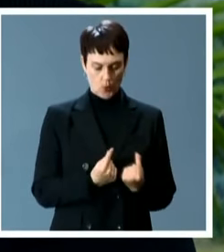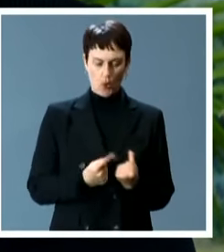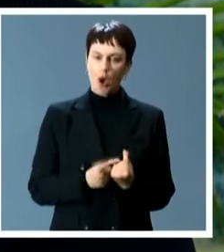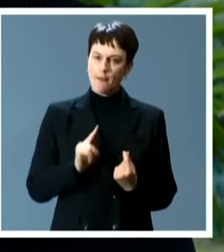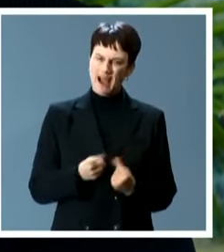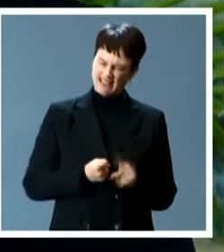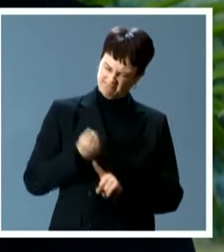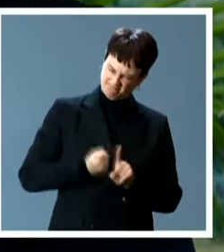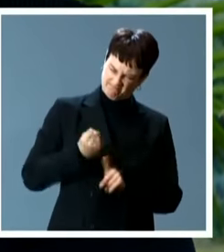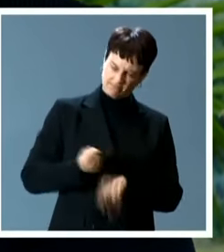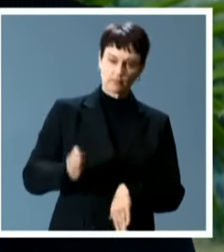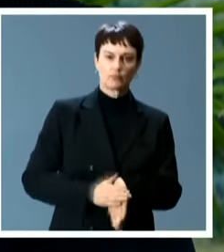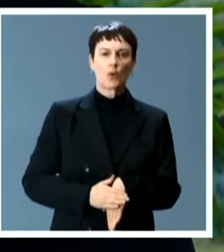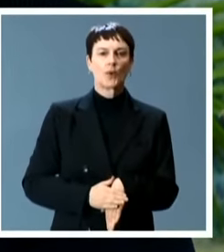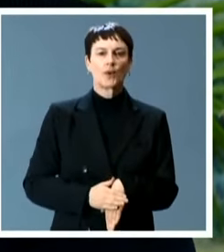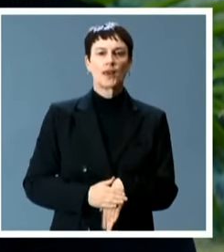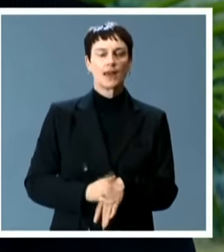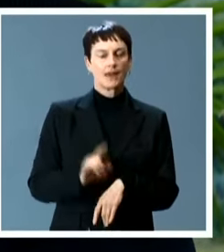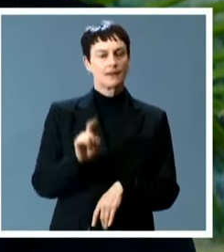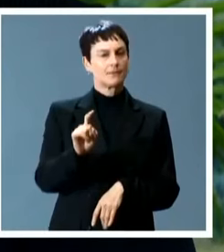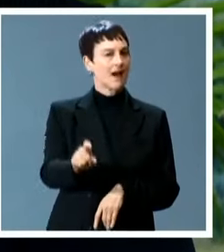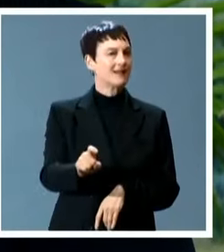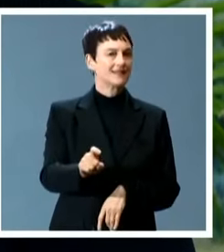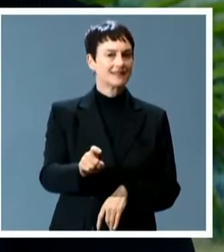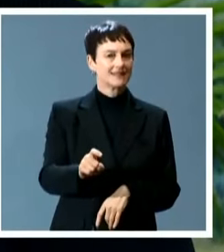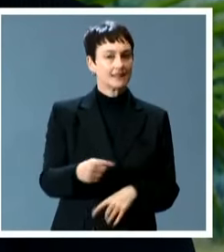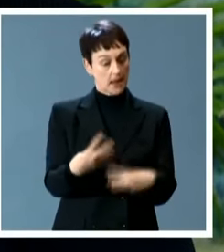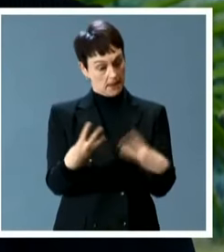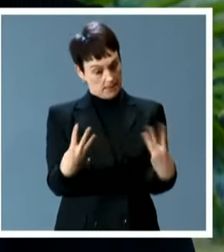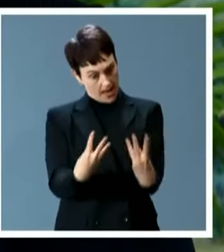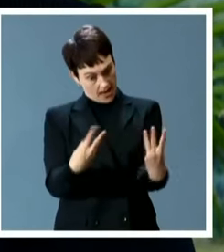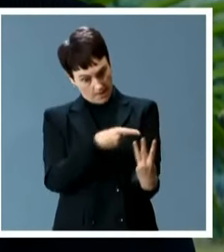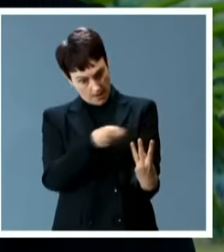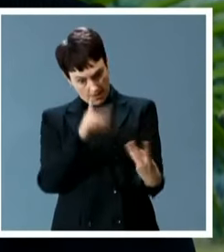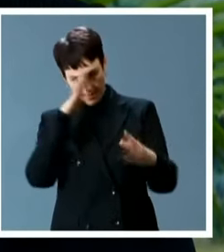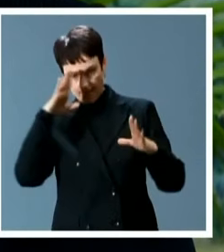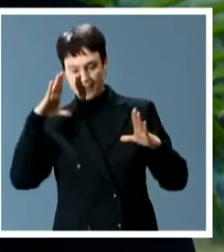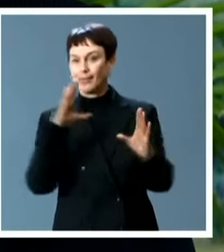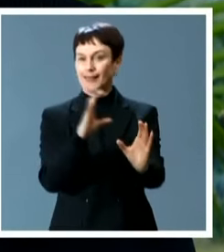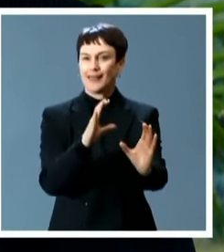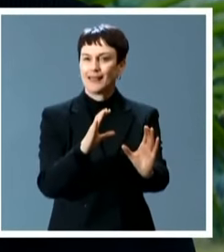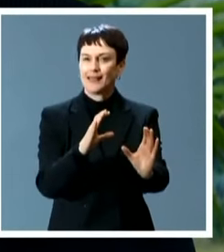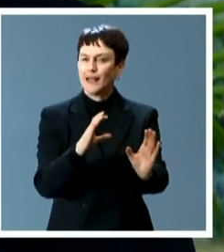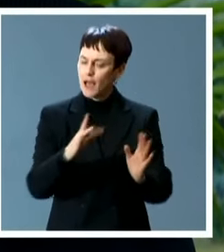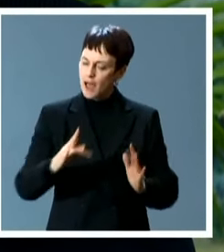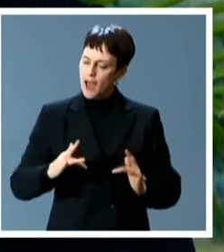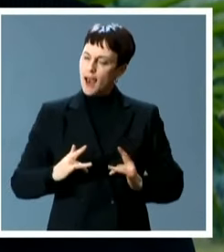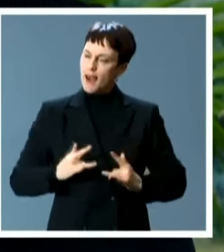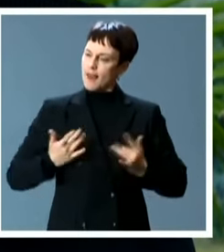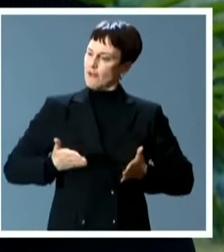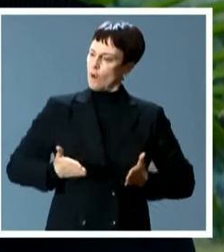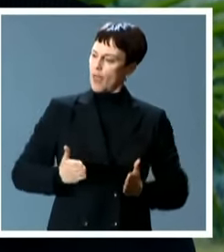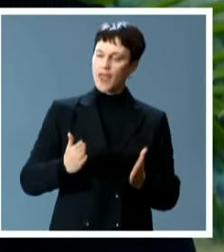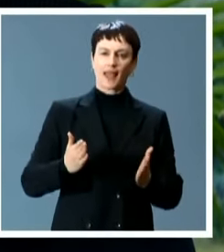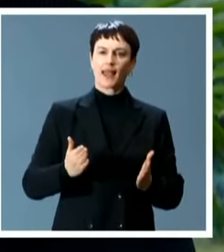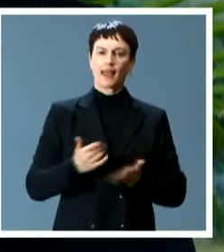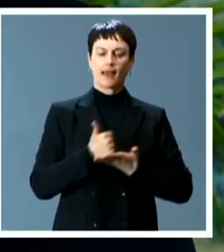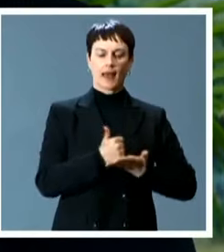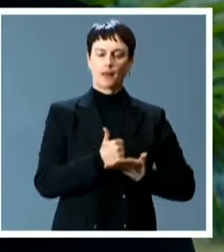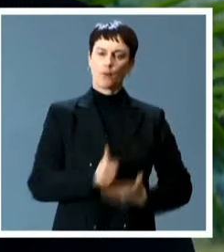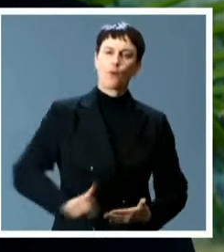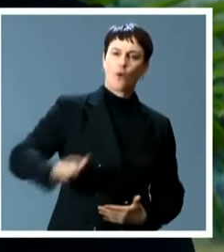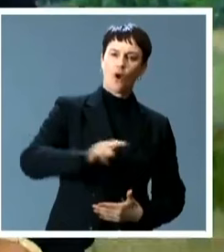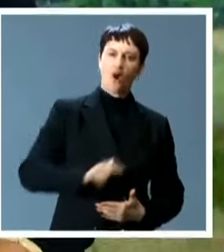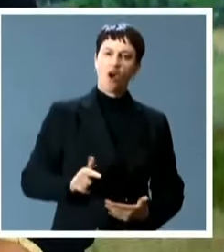more people-centered approaches to our ways of living and benefit us all, not just a